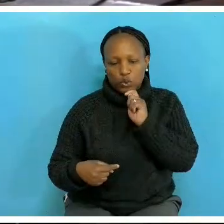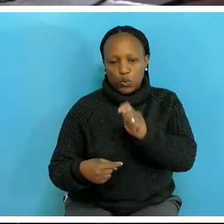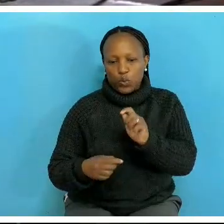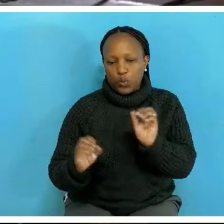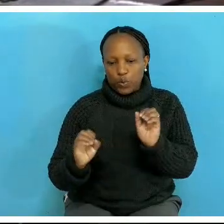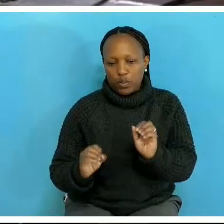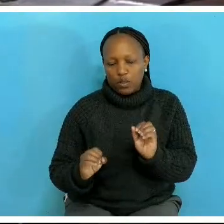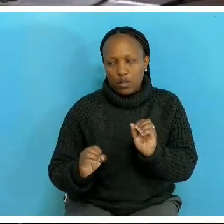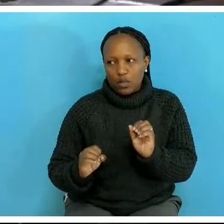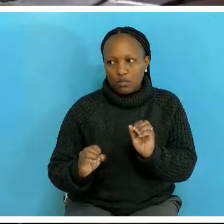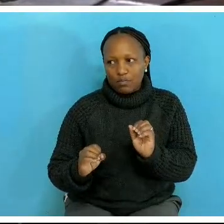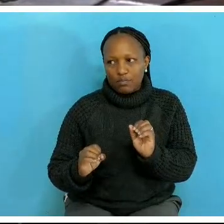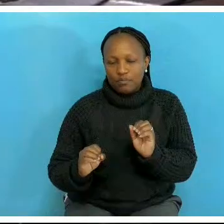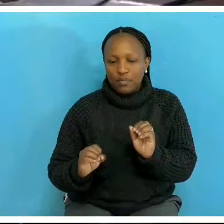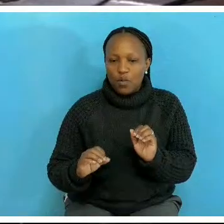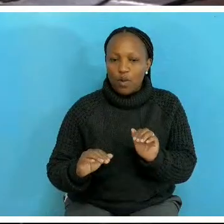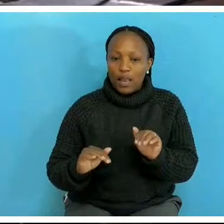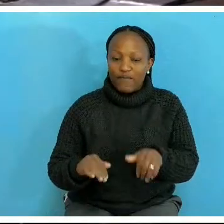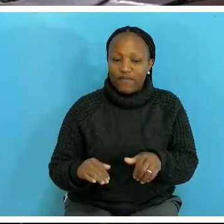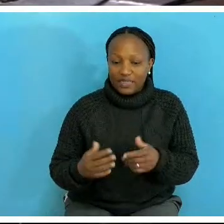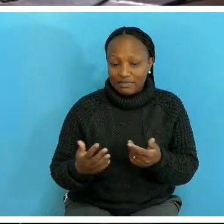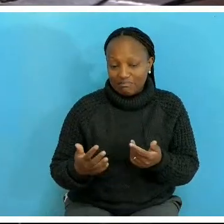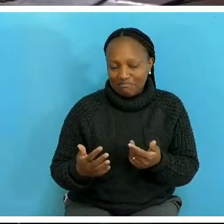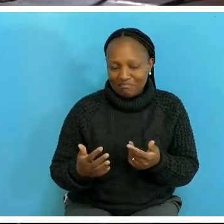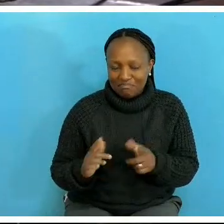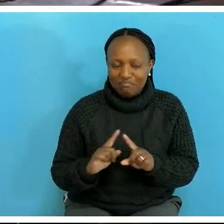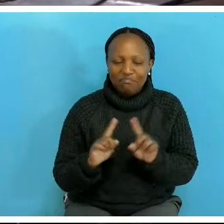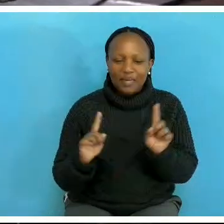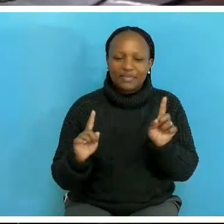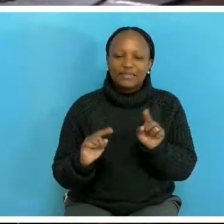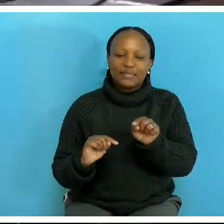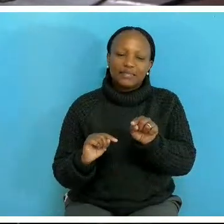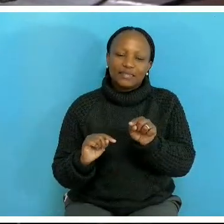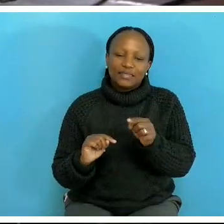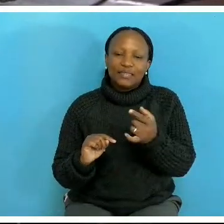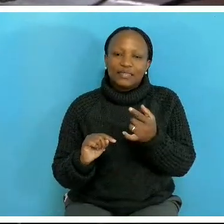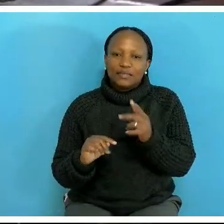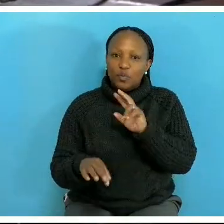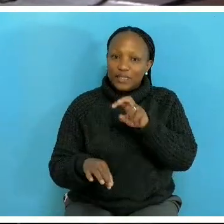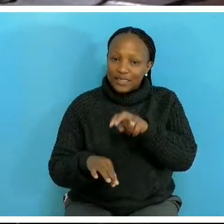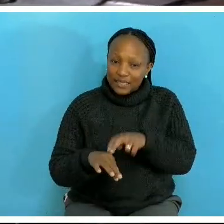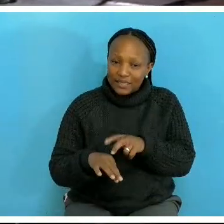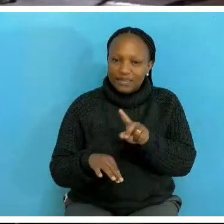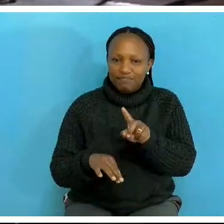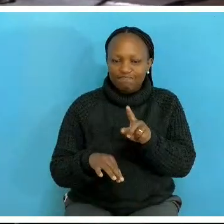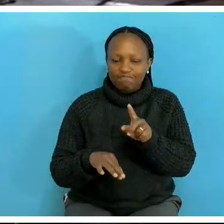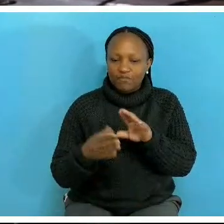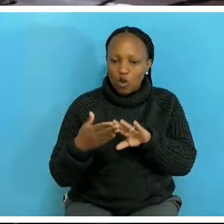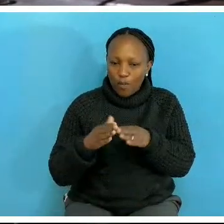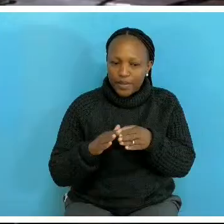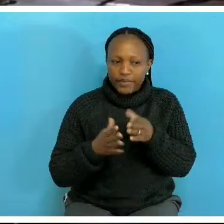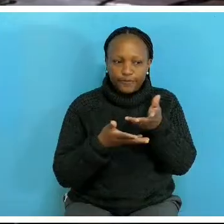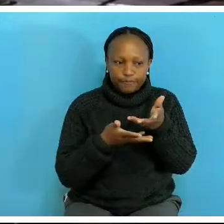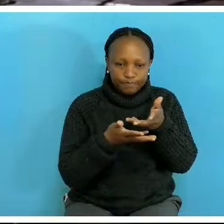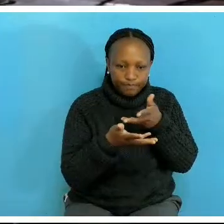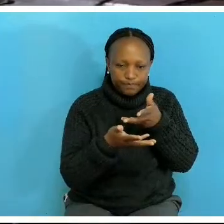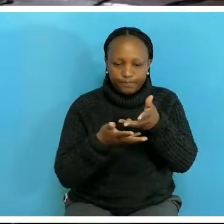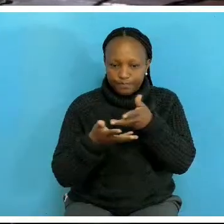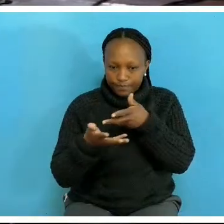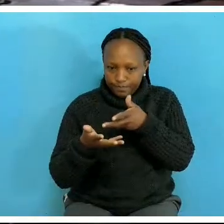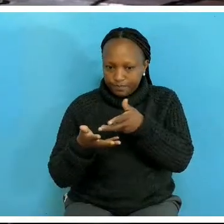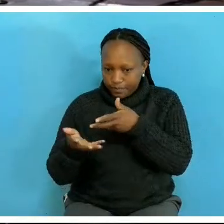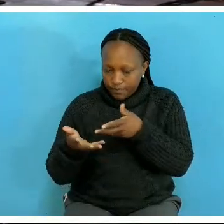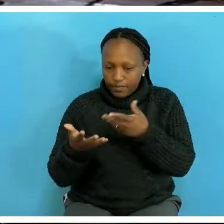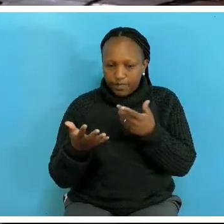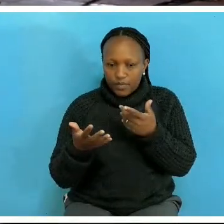I'll leave that outside. But at the very same concept, we need engagements that will come to us and that